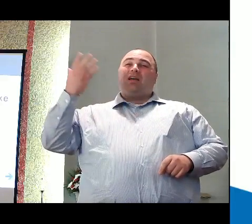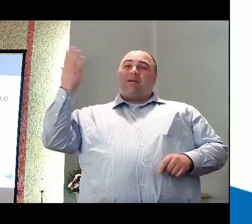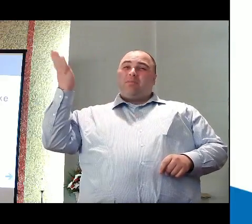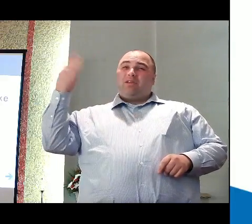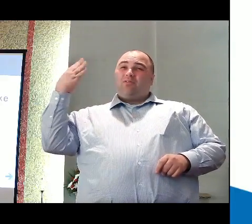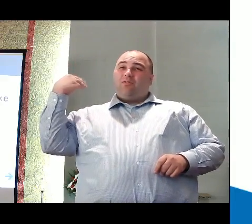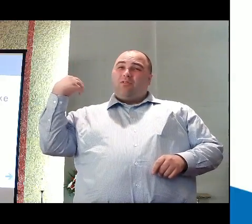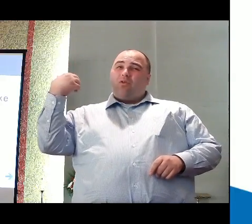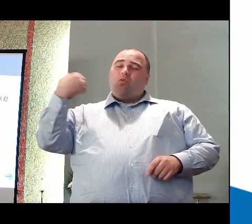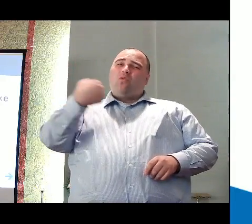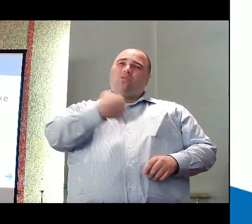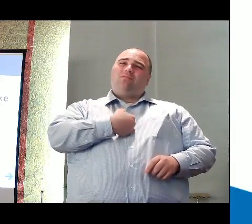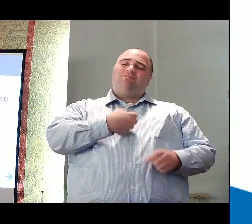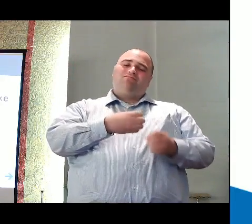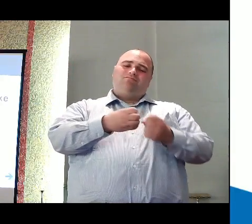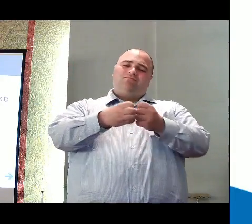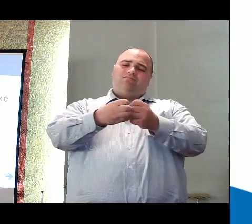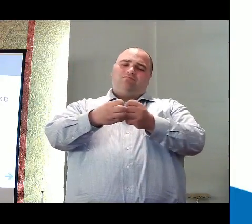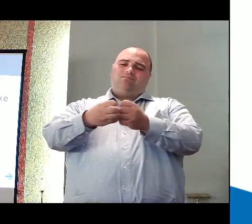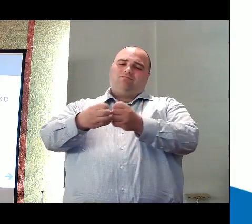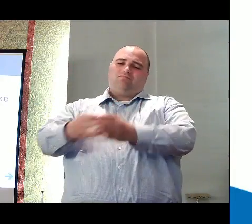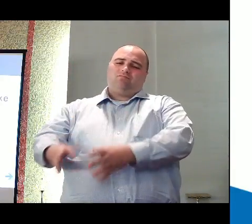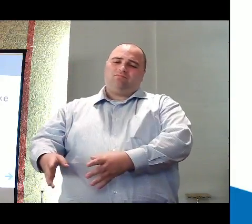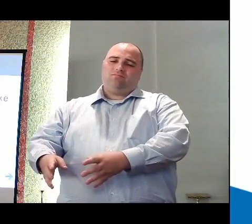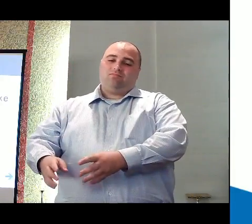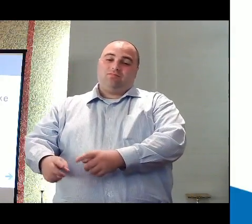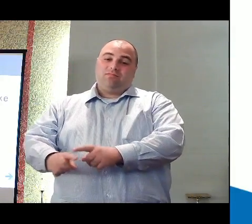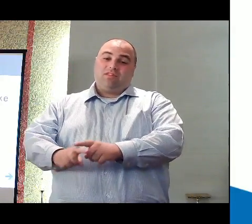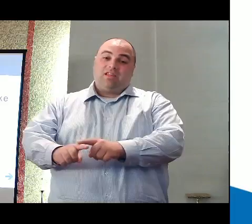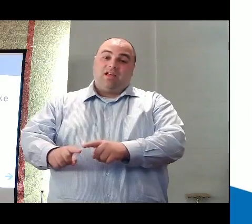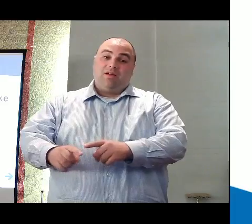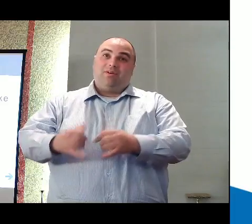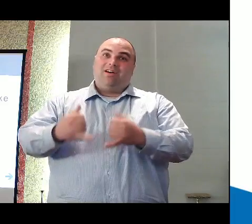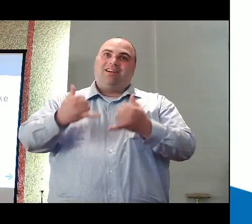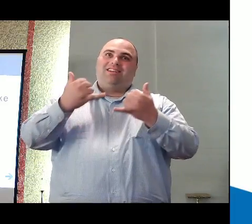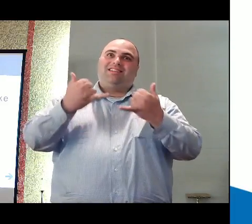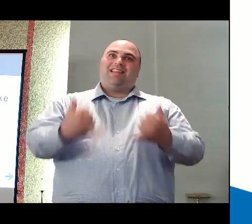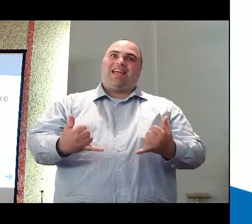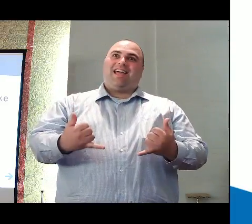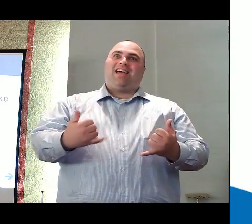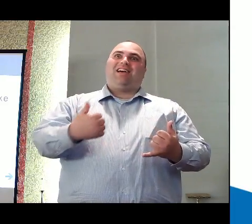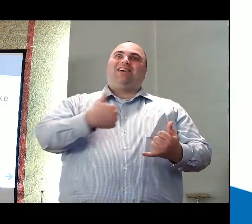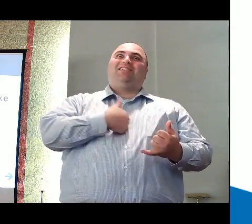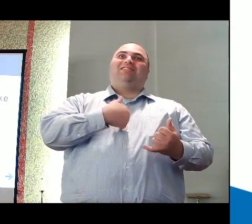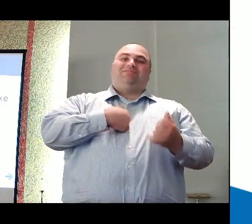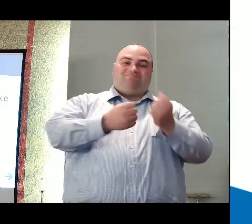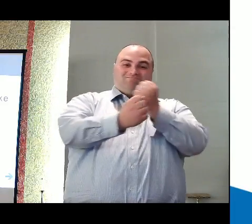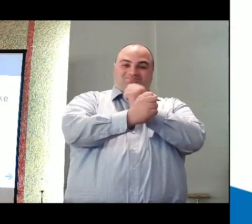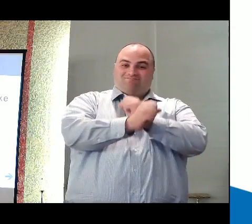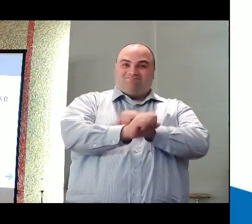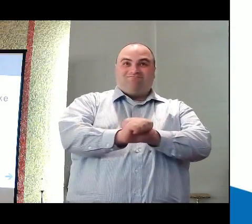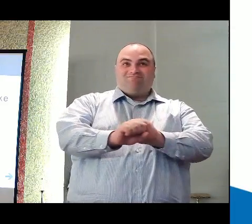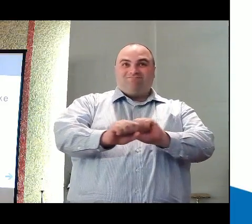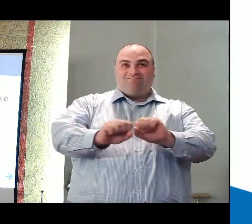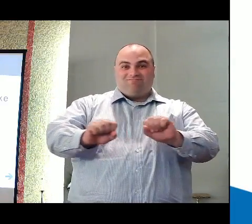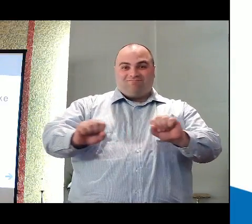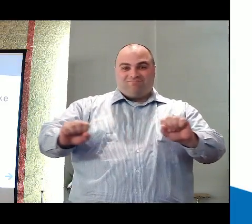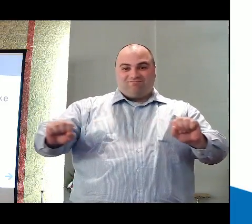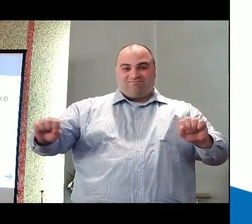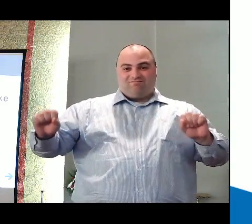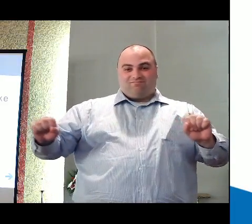I once was lost, but now